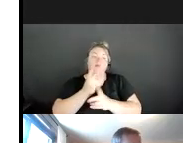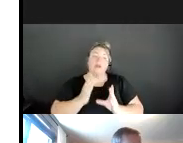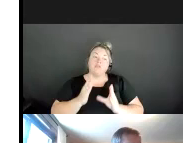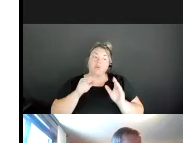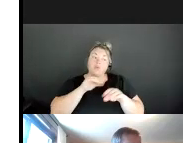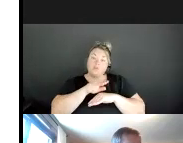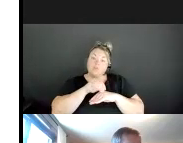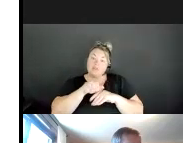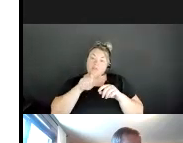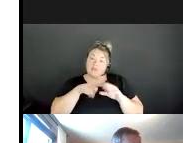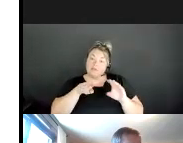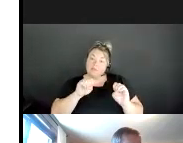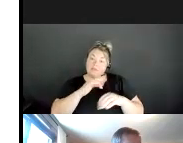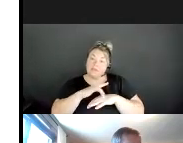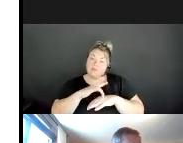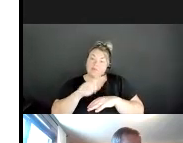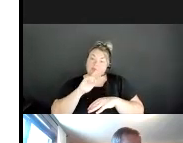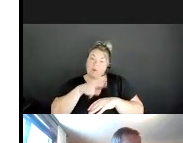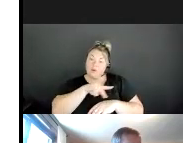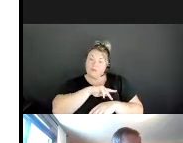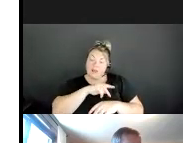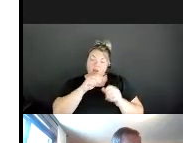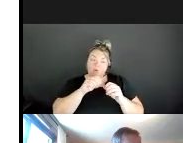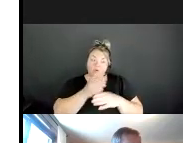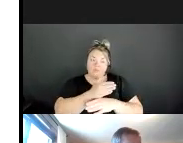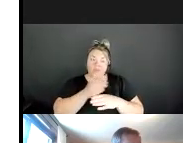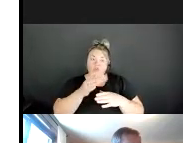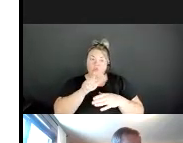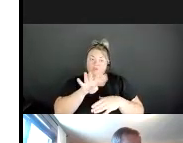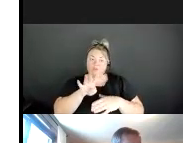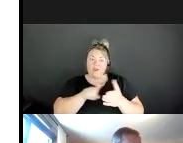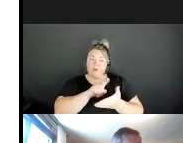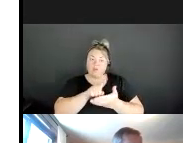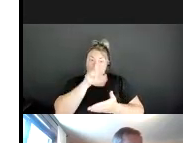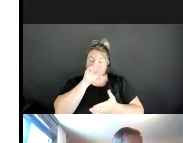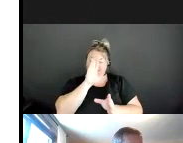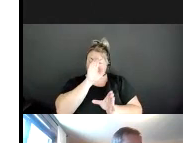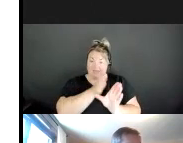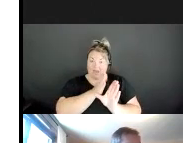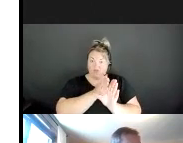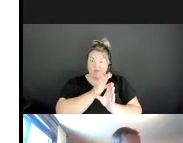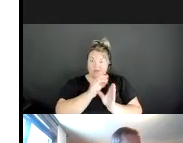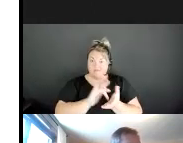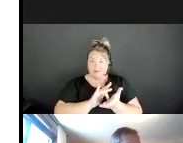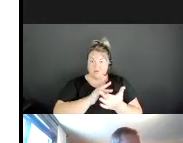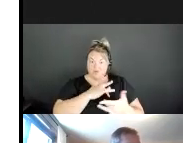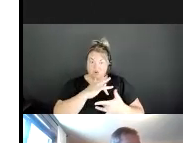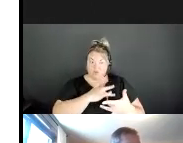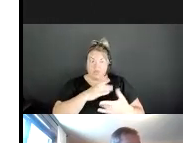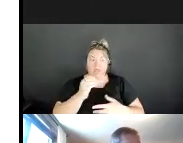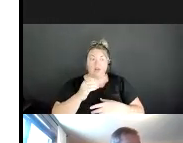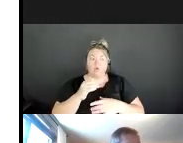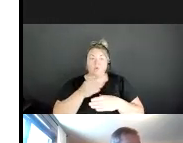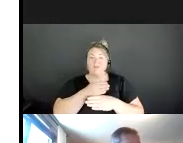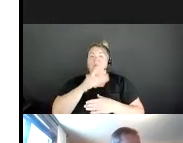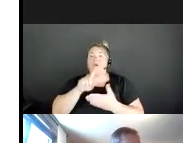be available for personnel within 24 hours for psychiatric and medical concerns and within 1 hour for crisis